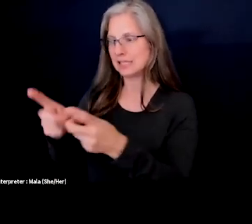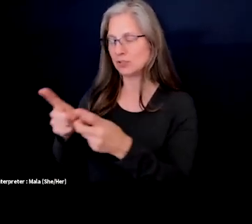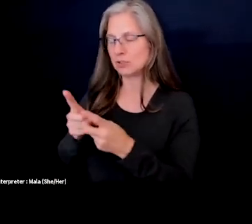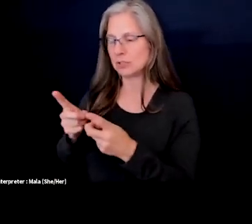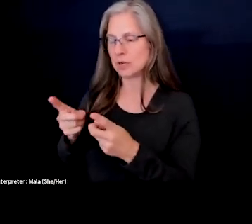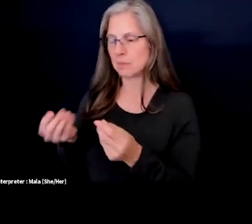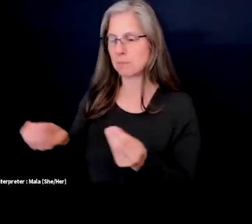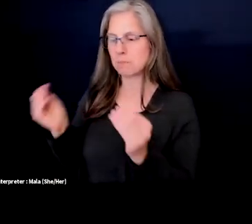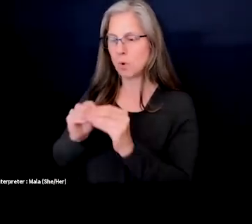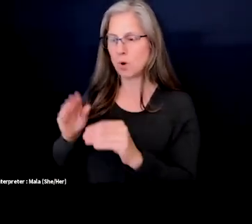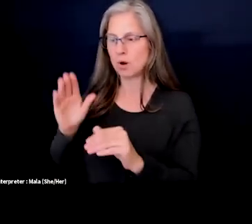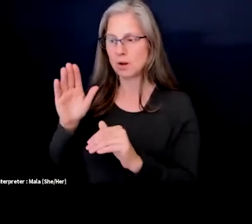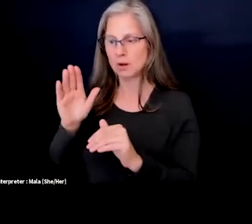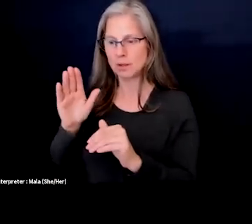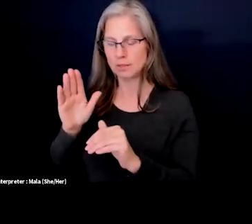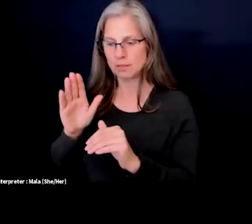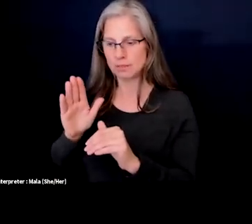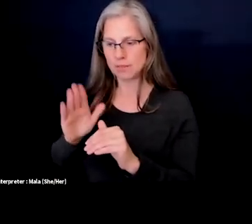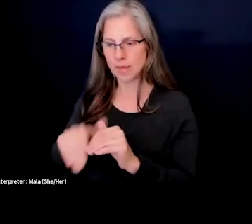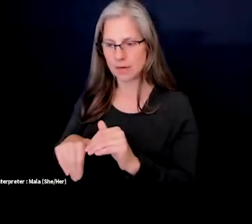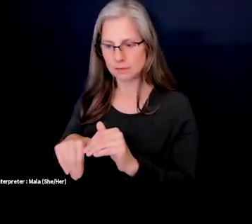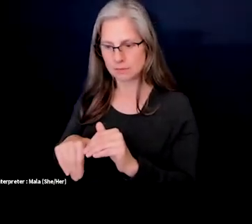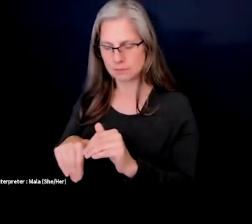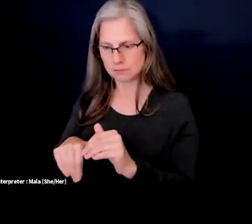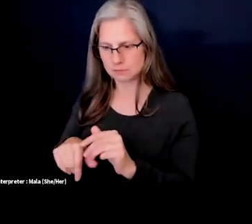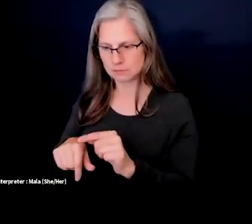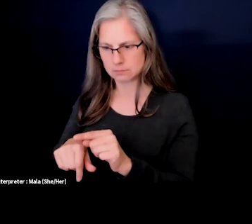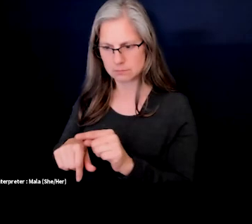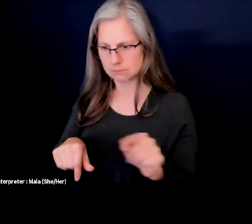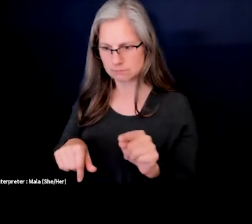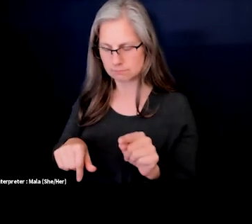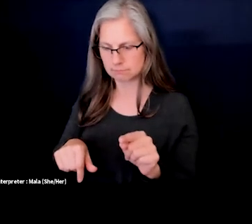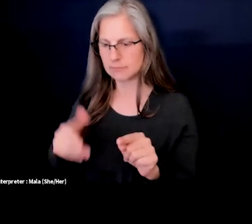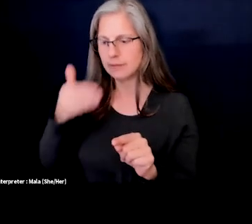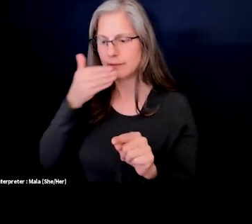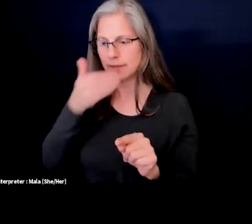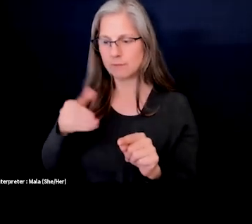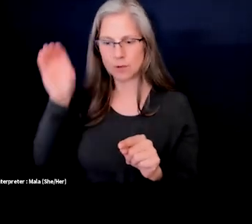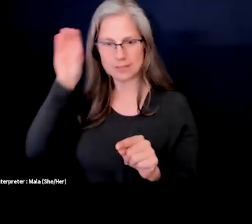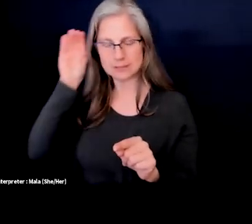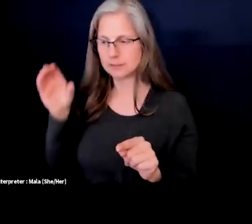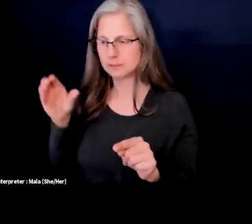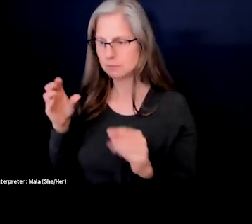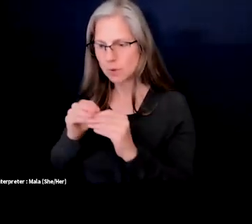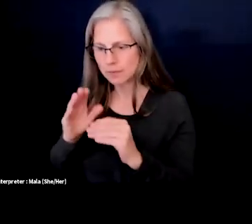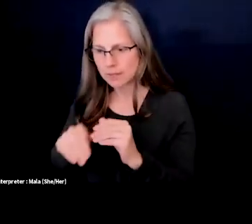of Adelante. Thank you very much for listening.